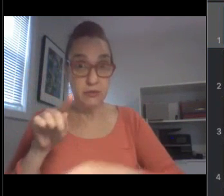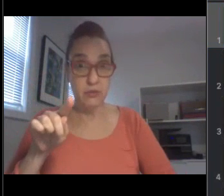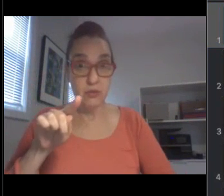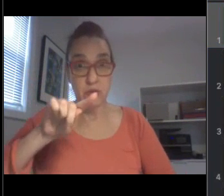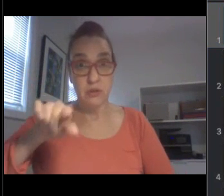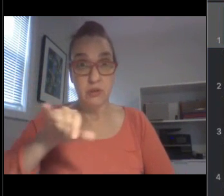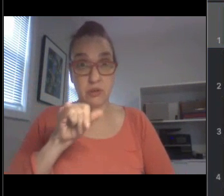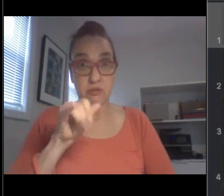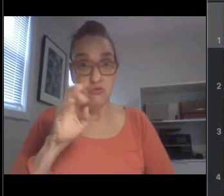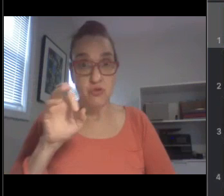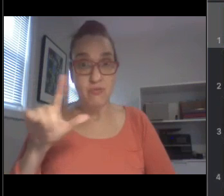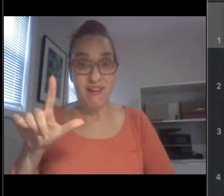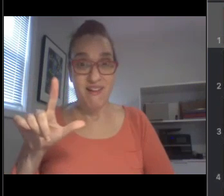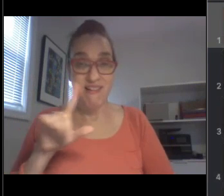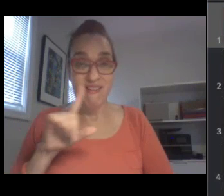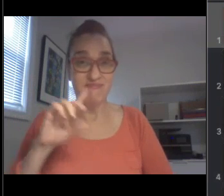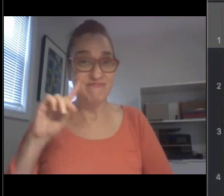That is unfortunate.